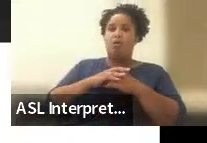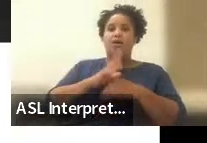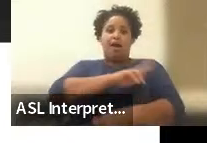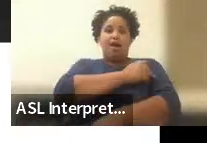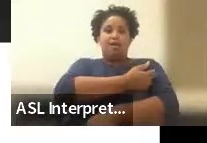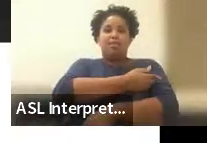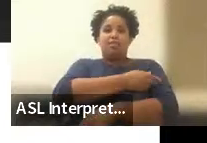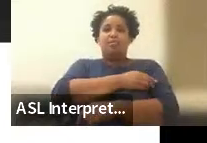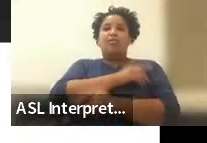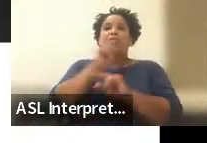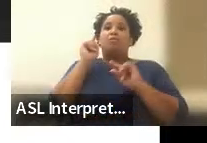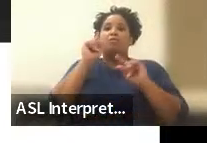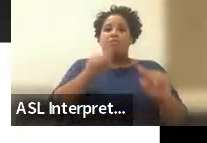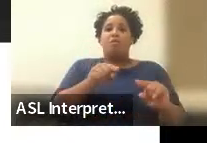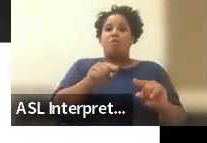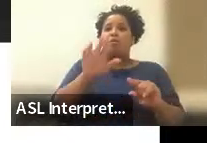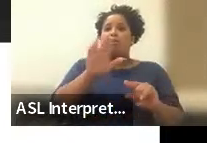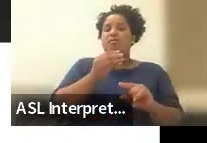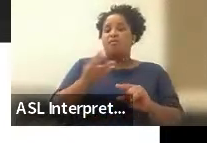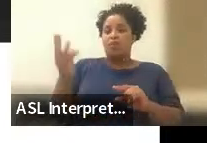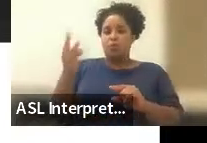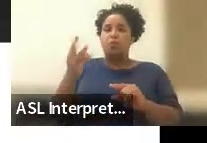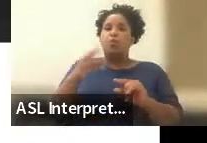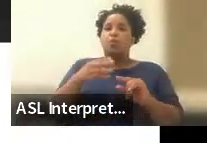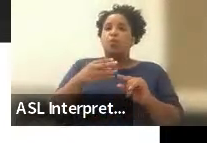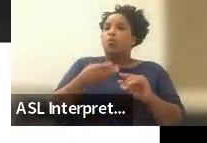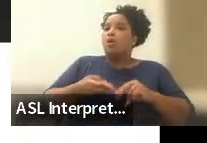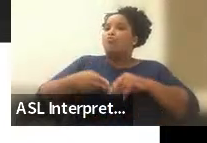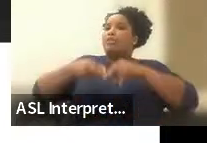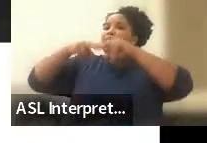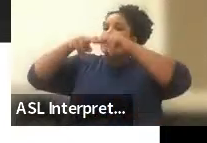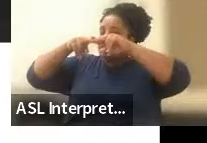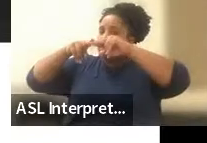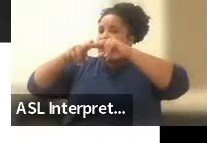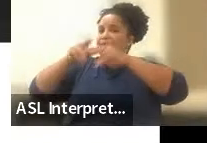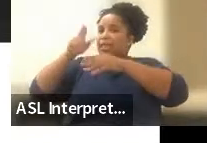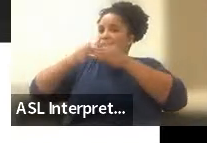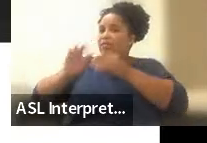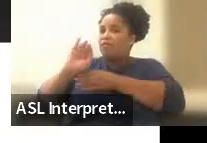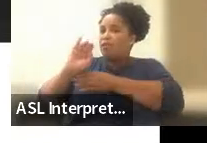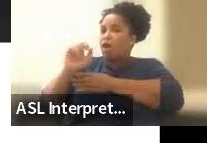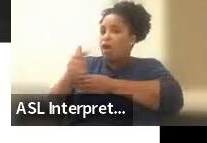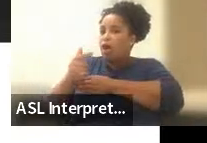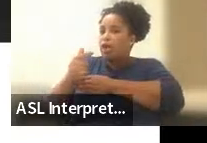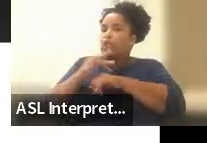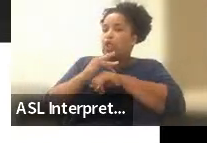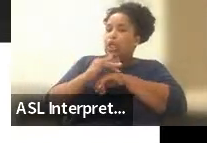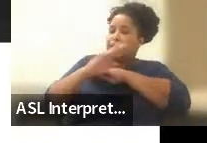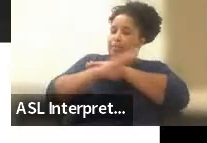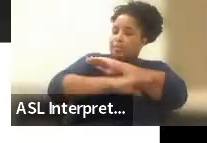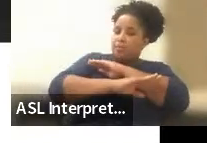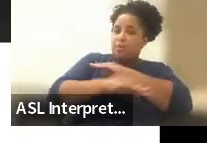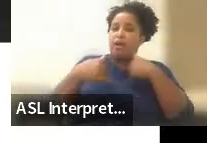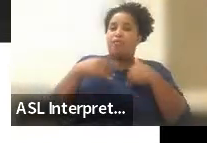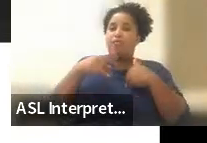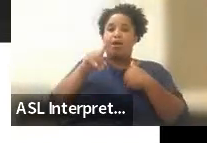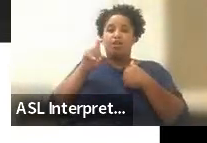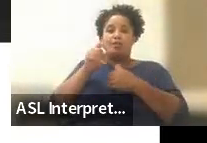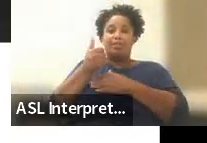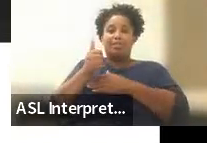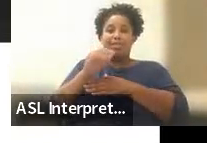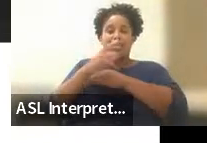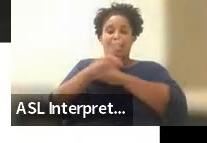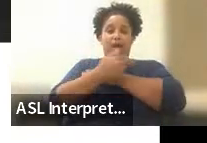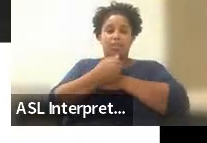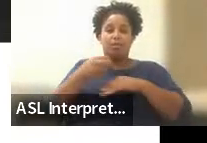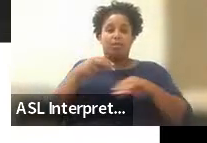hospitalizations, there were a couple of peaks towards the end of August, early September. We have 110 hospitalized and 16